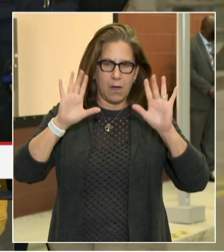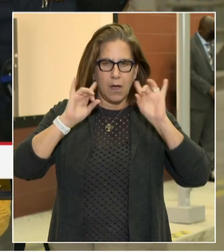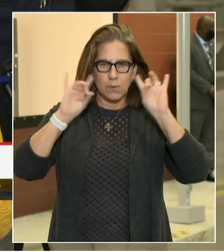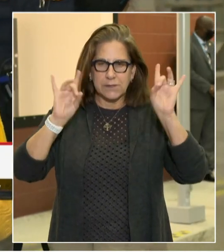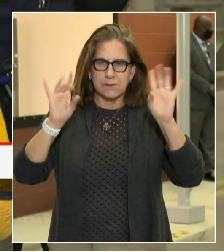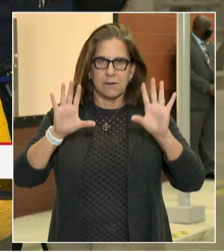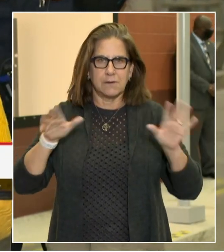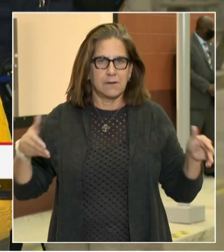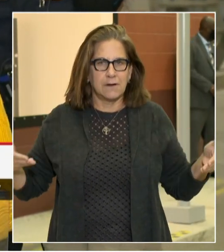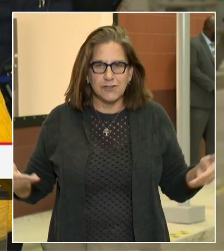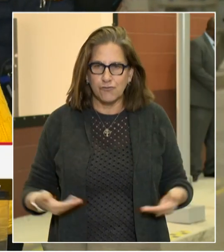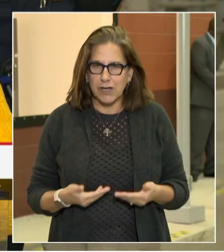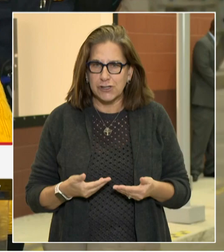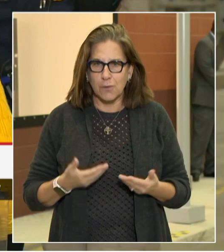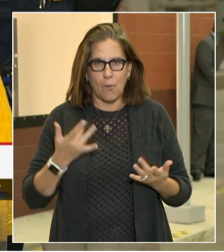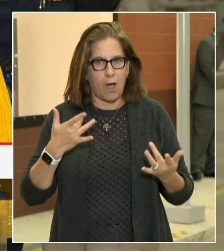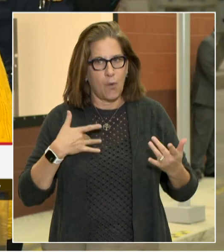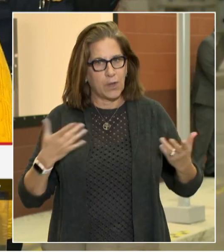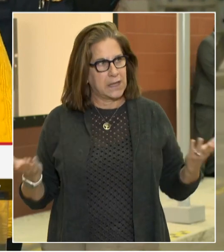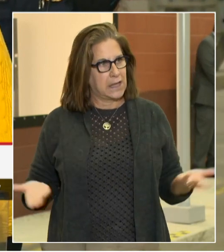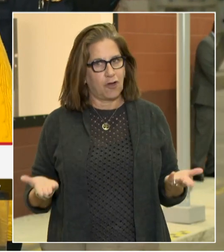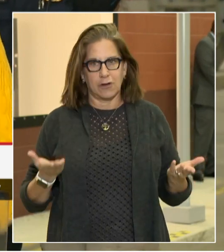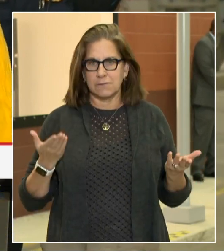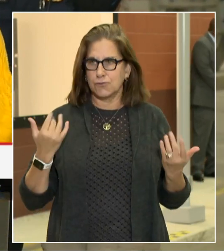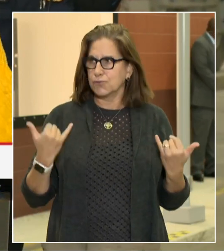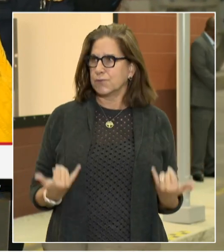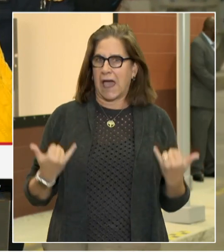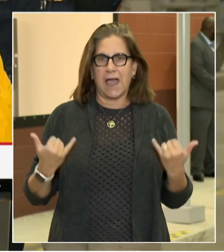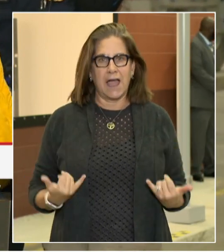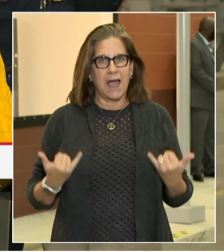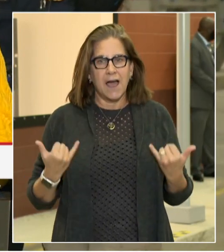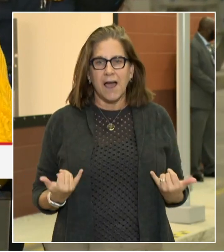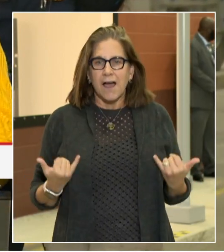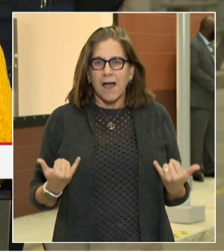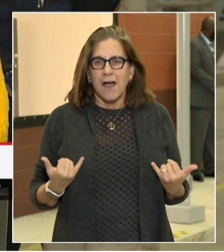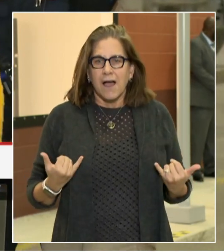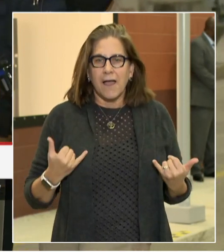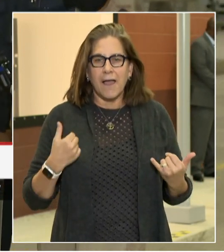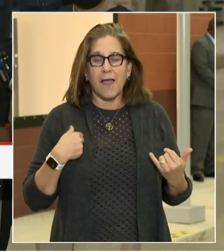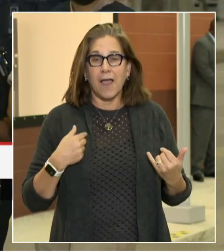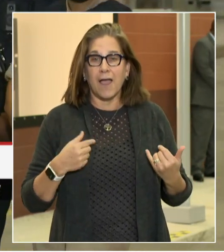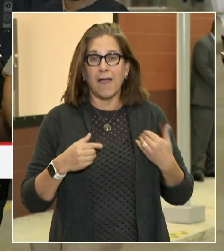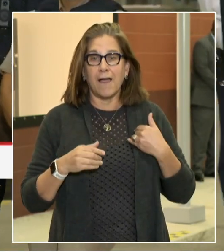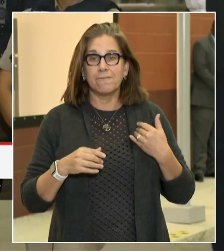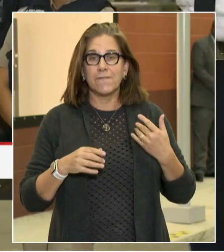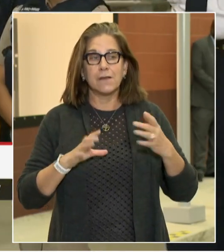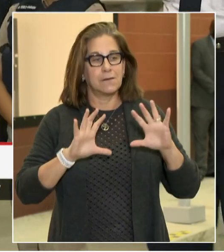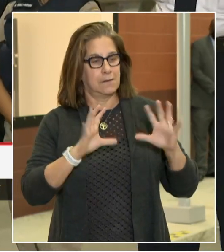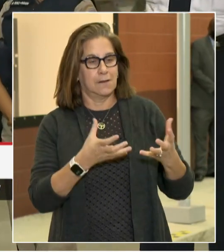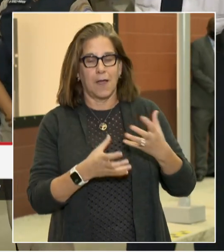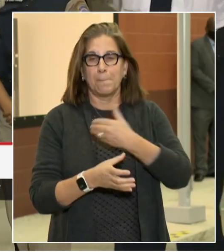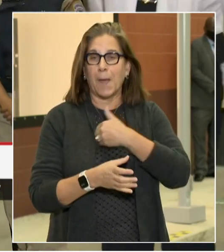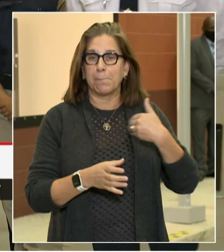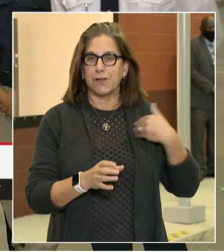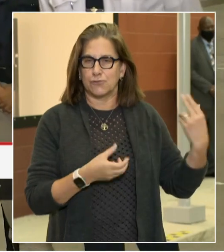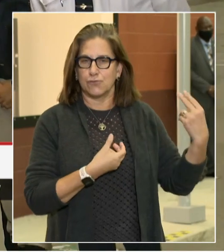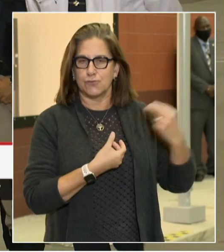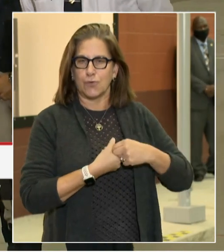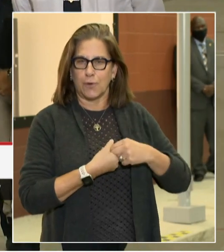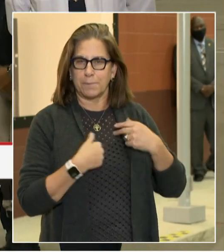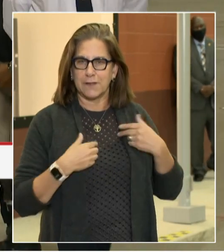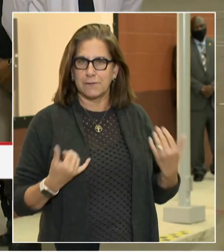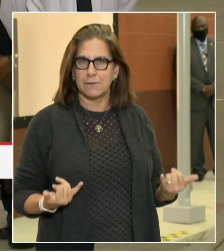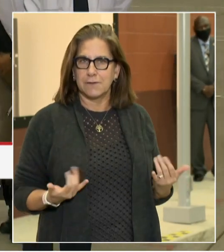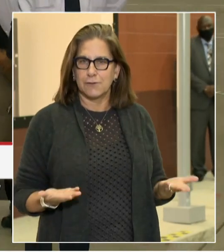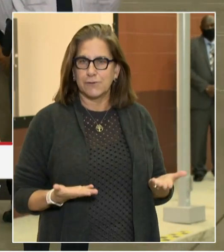to what we're here to talk about today. I am joined by members of my public safety leadership